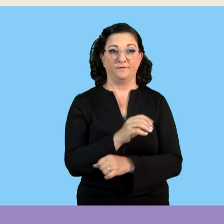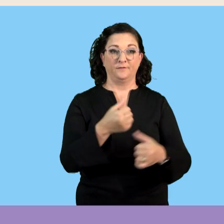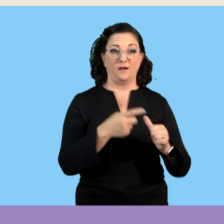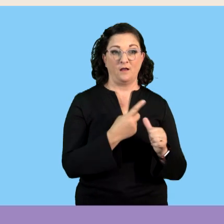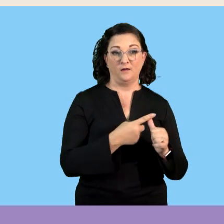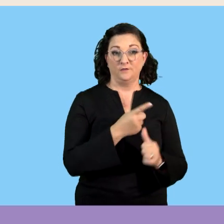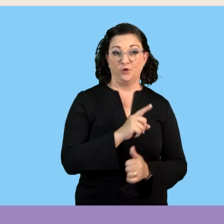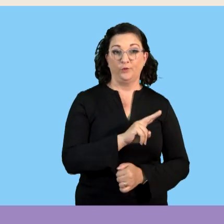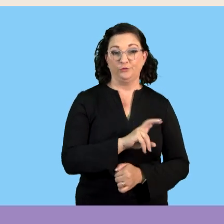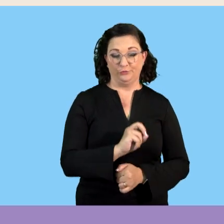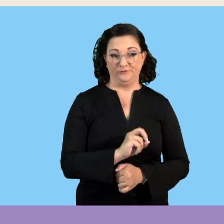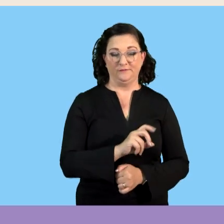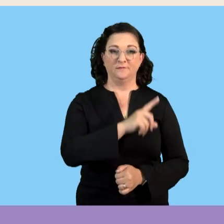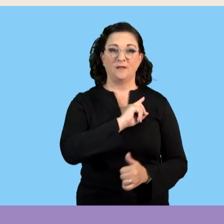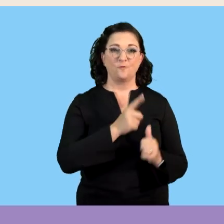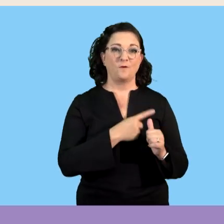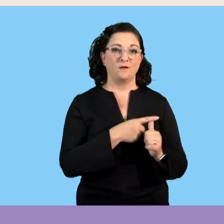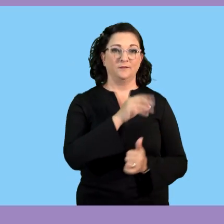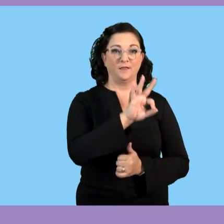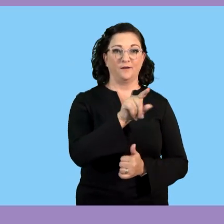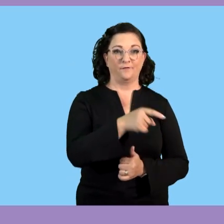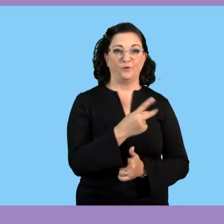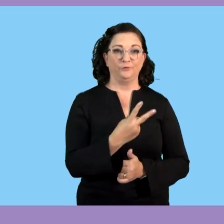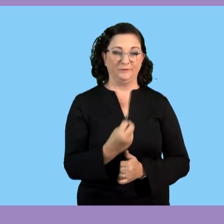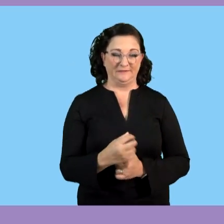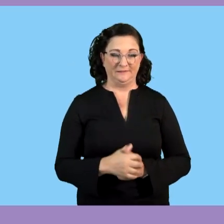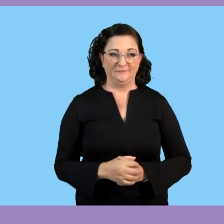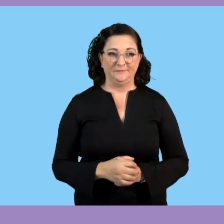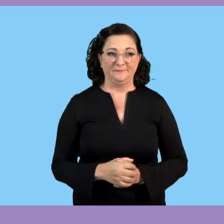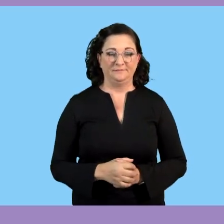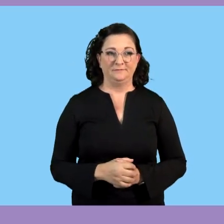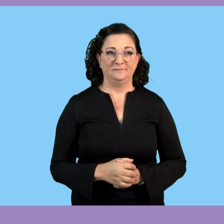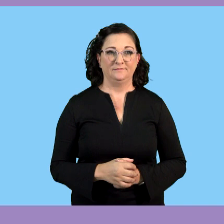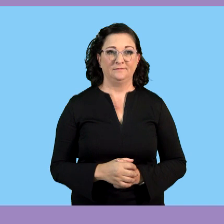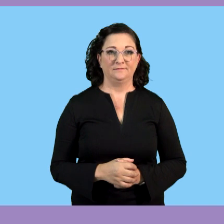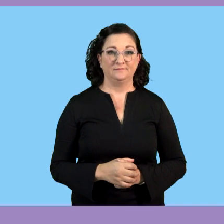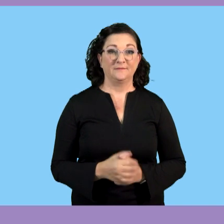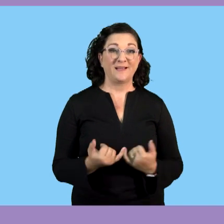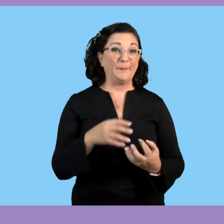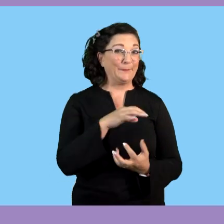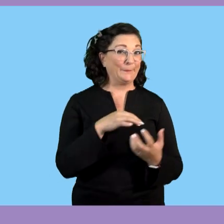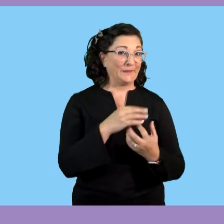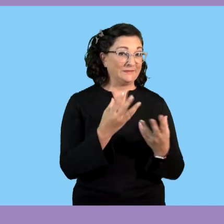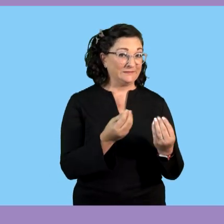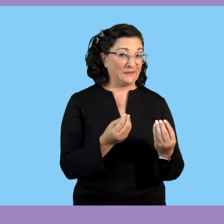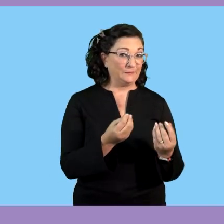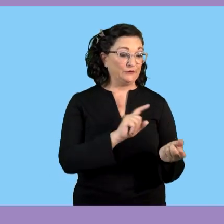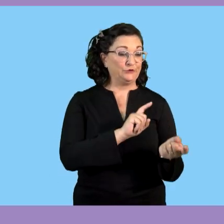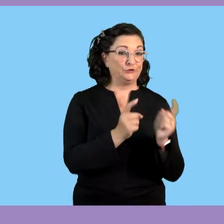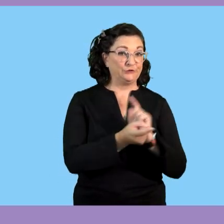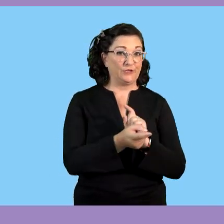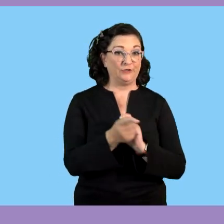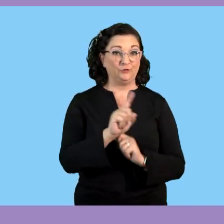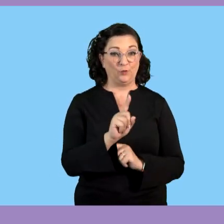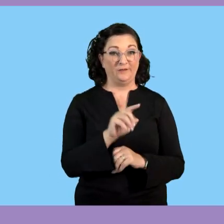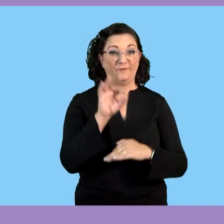be 3 out of 20. And now we look at converting mixed number to